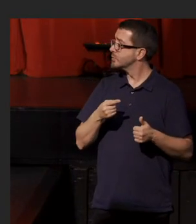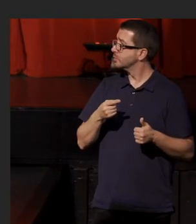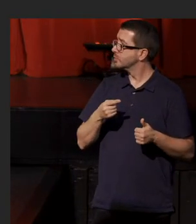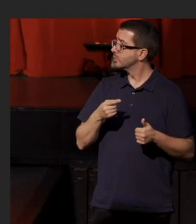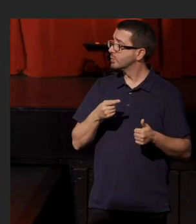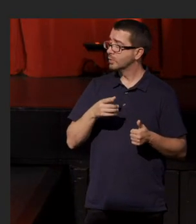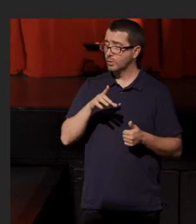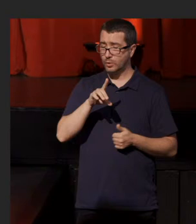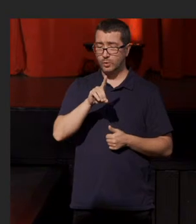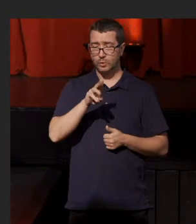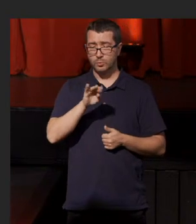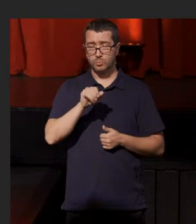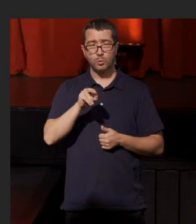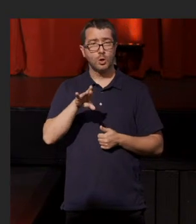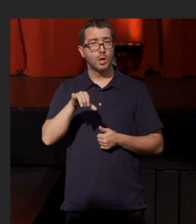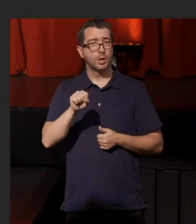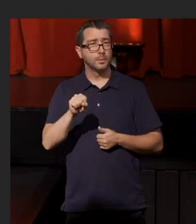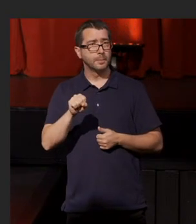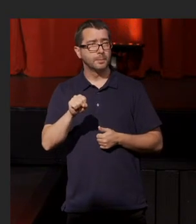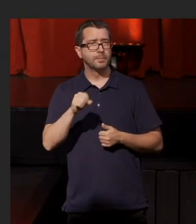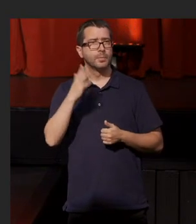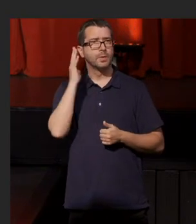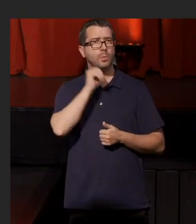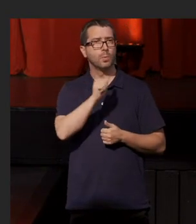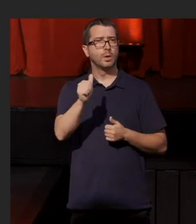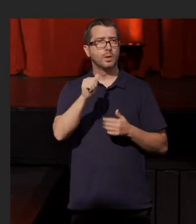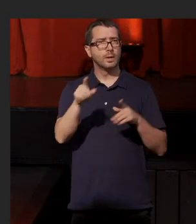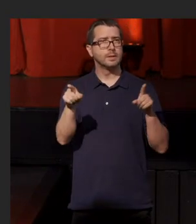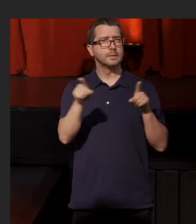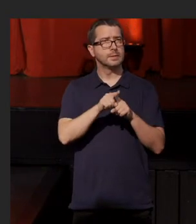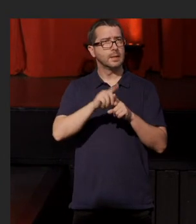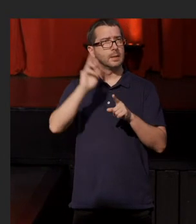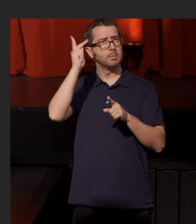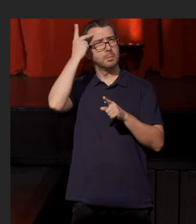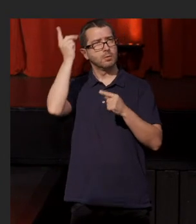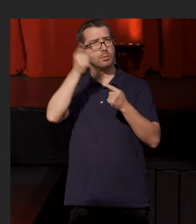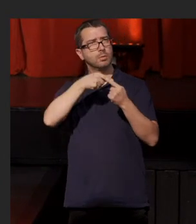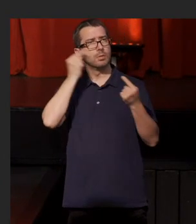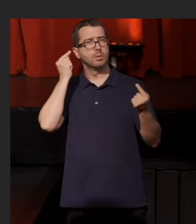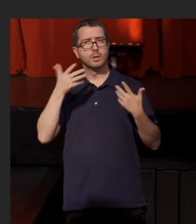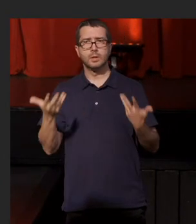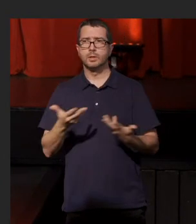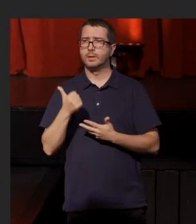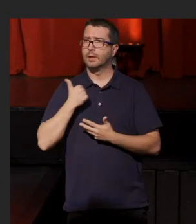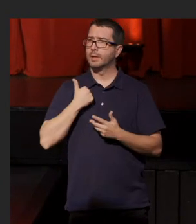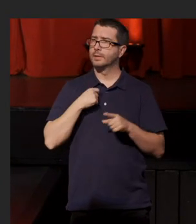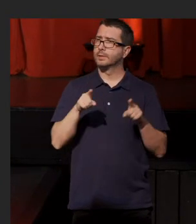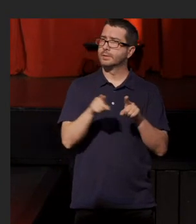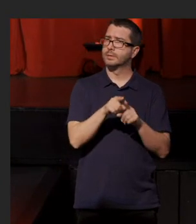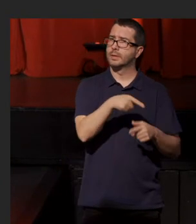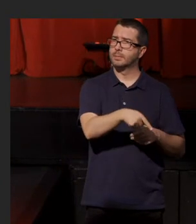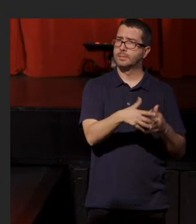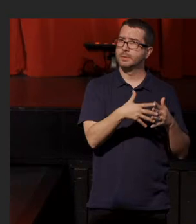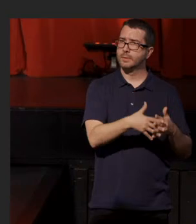Professor Dubois. Why don't we have the same level of political polarization in Canada as there is in the U.S.